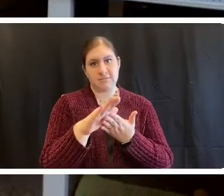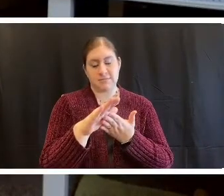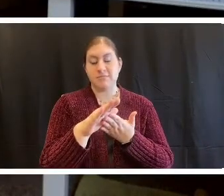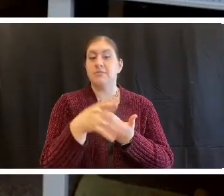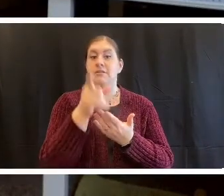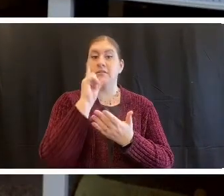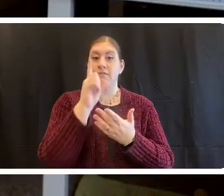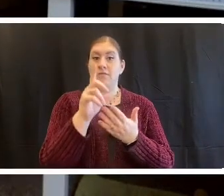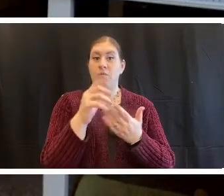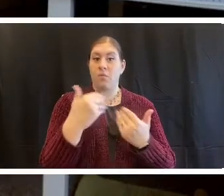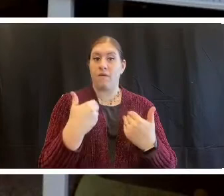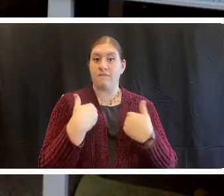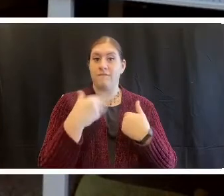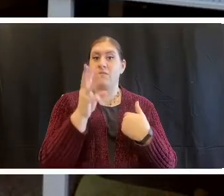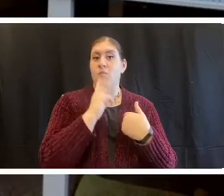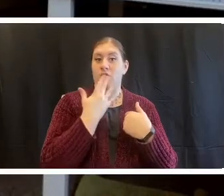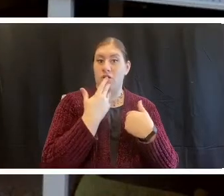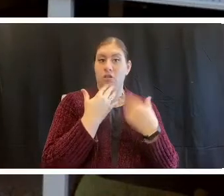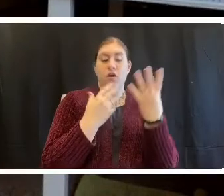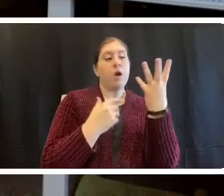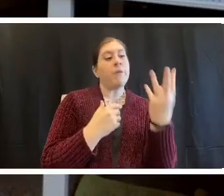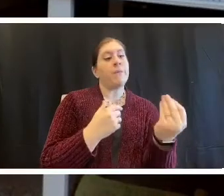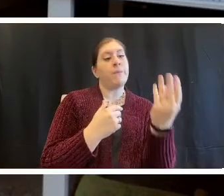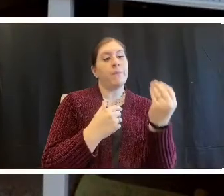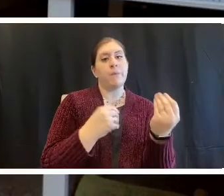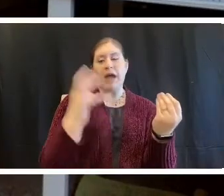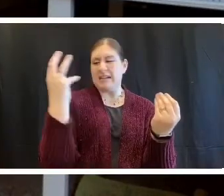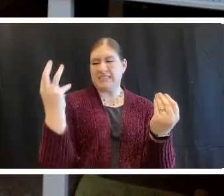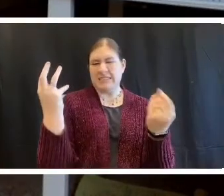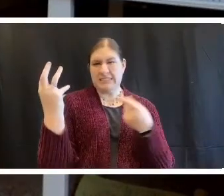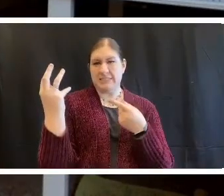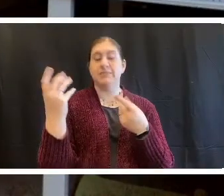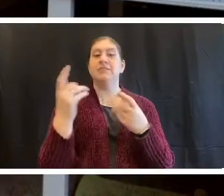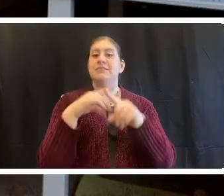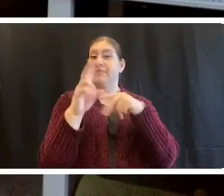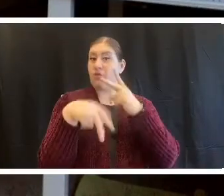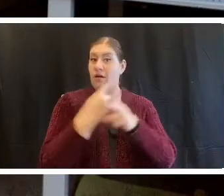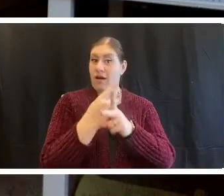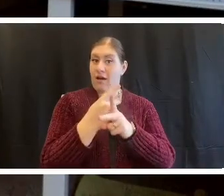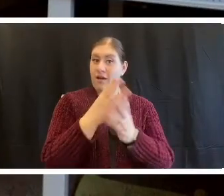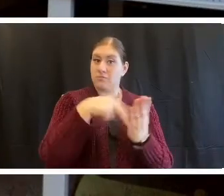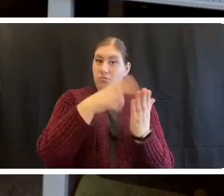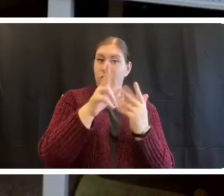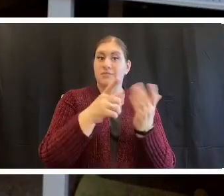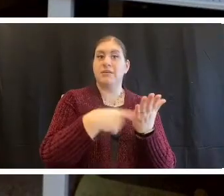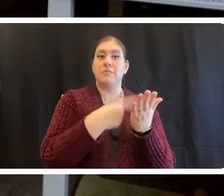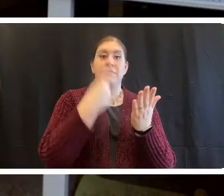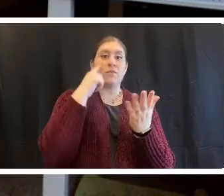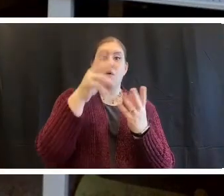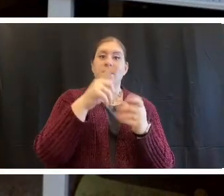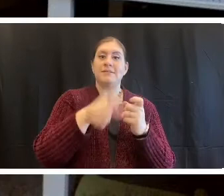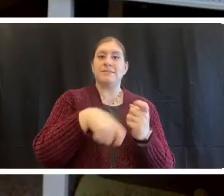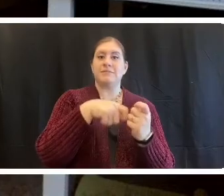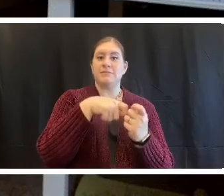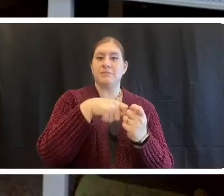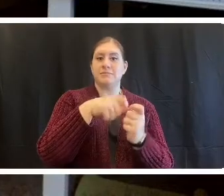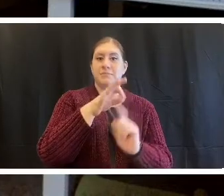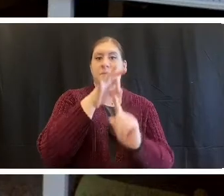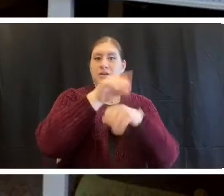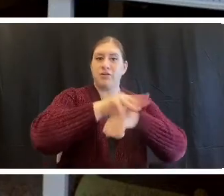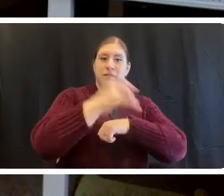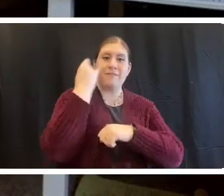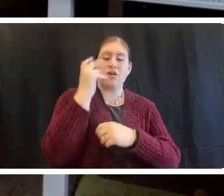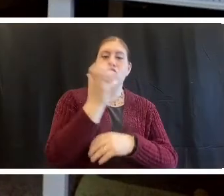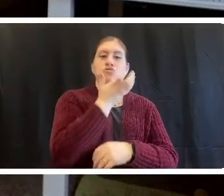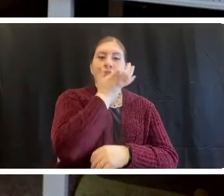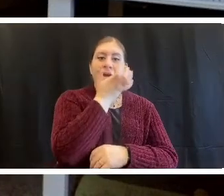for working in watercolor. And they have different kinds of brushes, sometimes for special effects. Mm. So if you're wanting to do